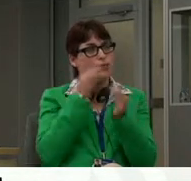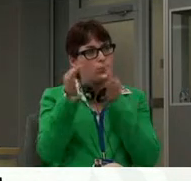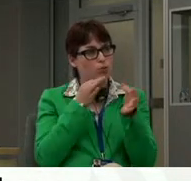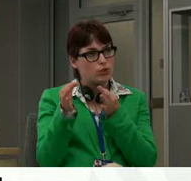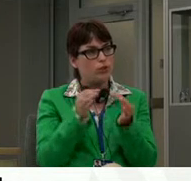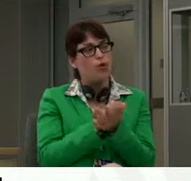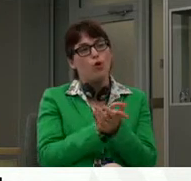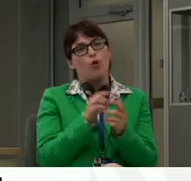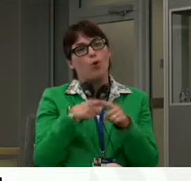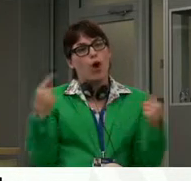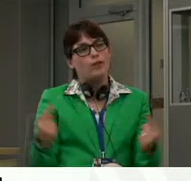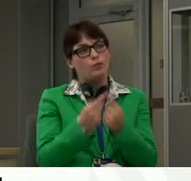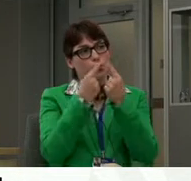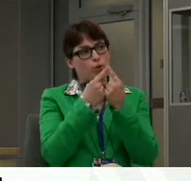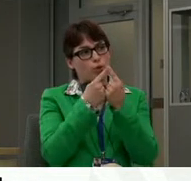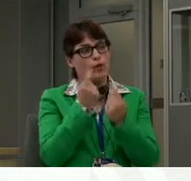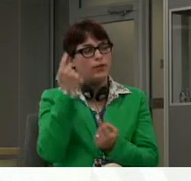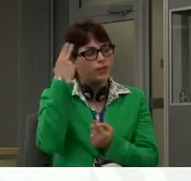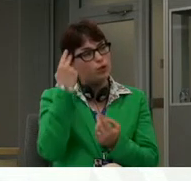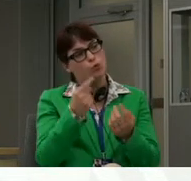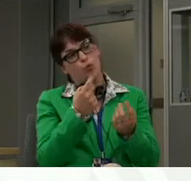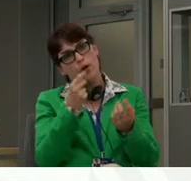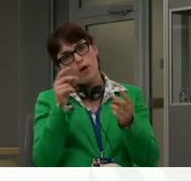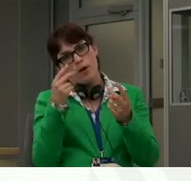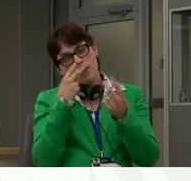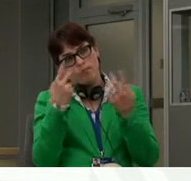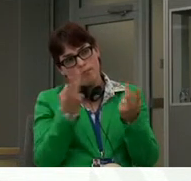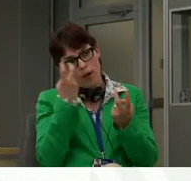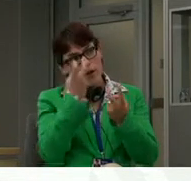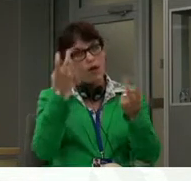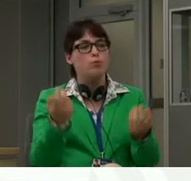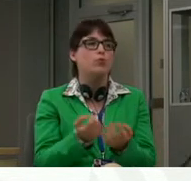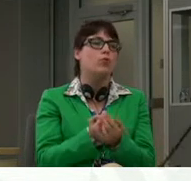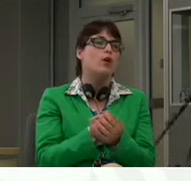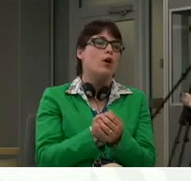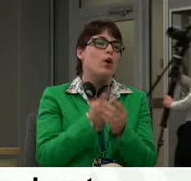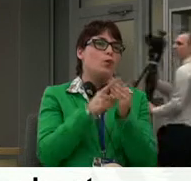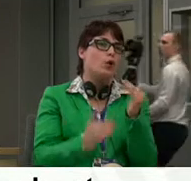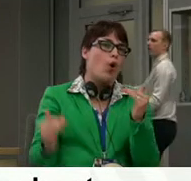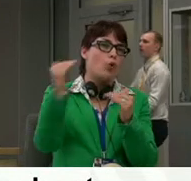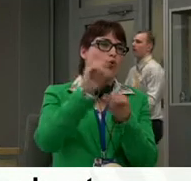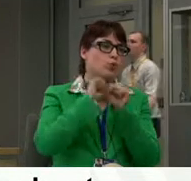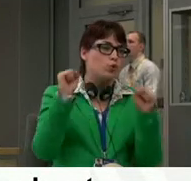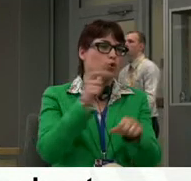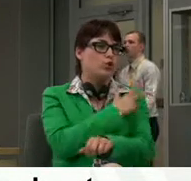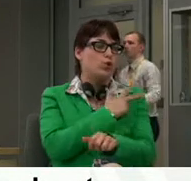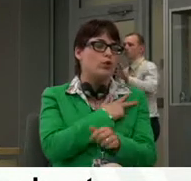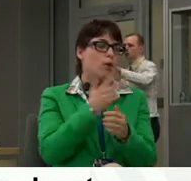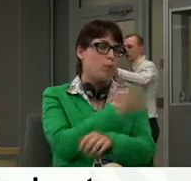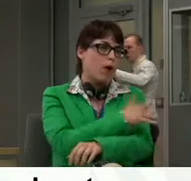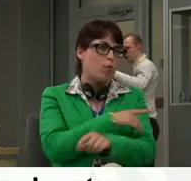Riga this year. To promote the discussion and find the best solutions with regards to high-quality social